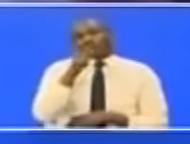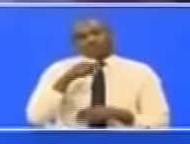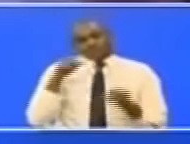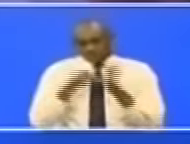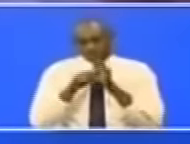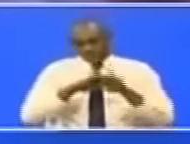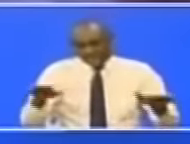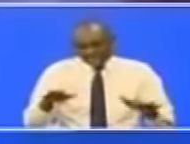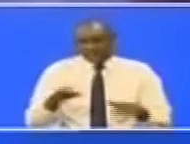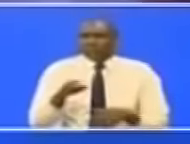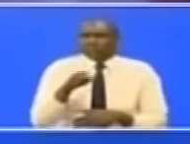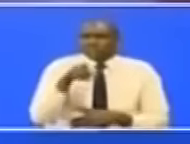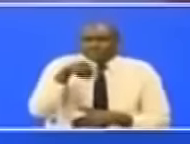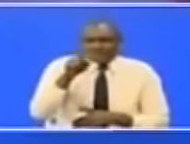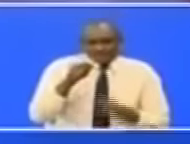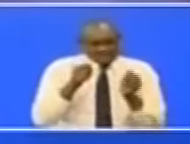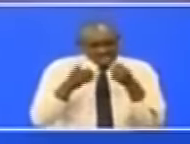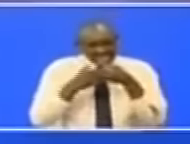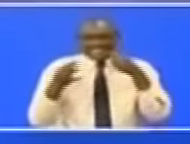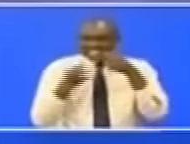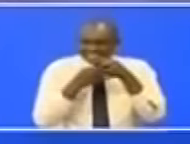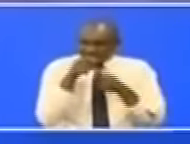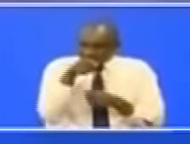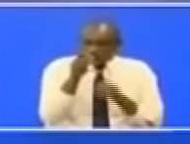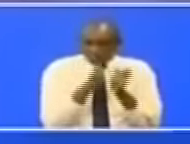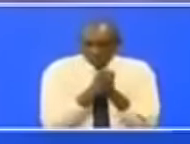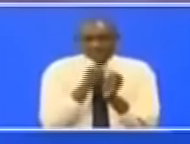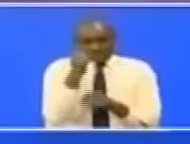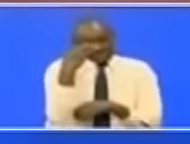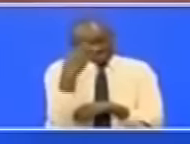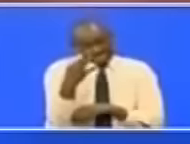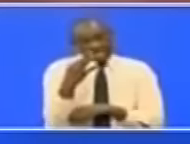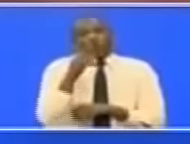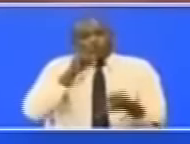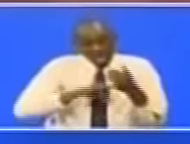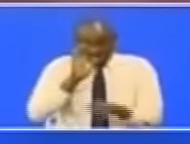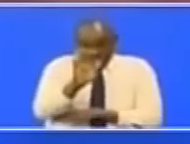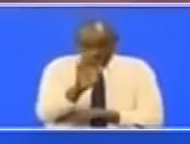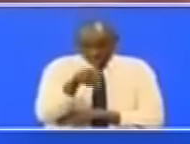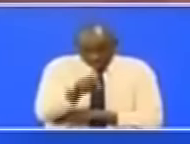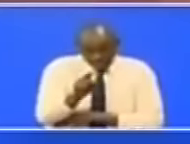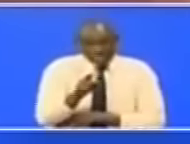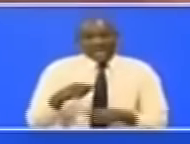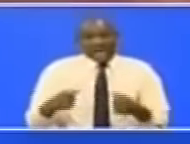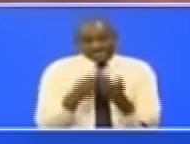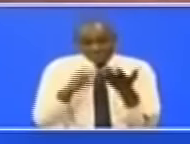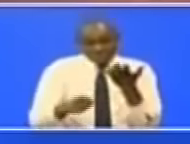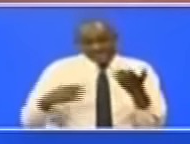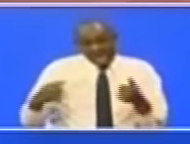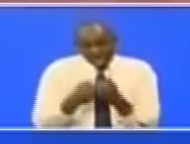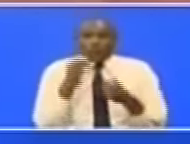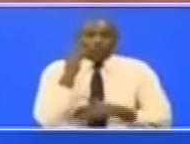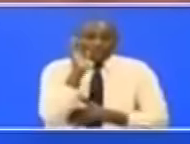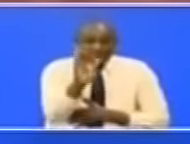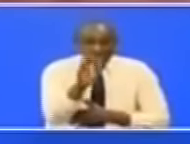Mbugu Muragara, aged 98 years old, and his 53-year-old wife Jen Joki were reportedly attacked at their home